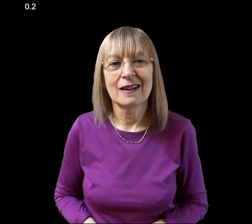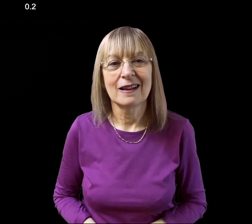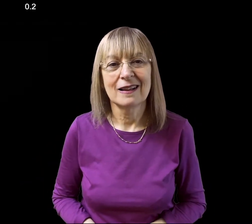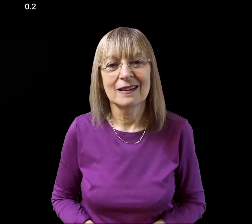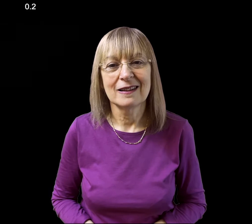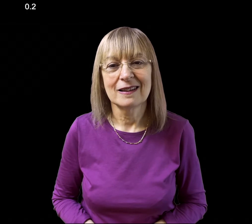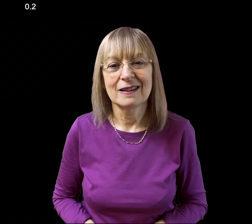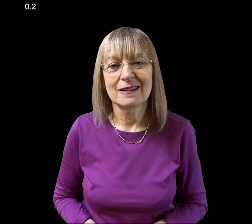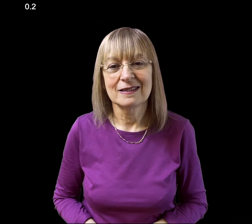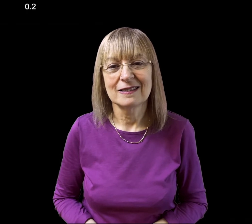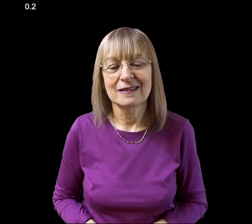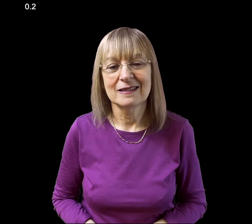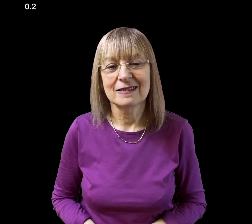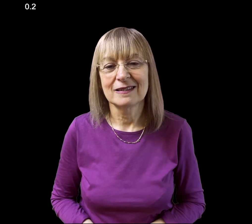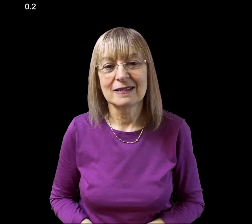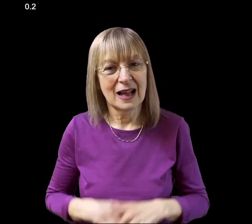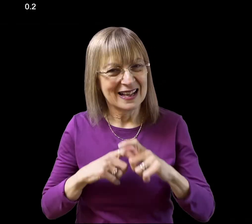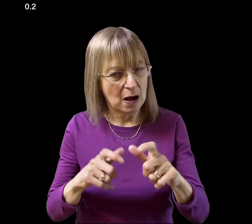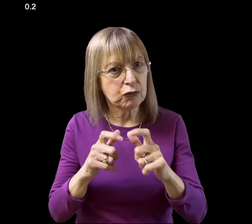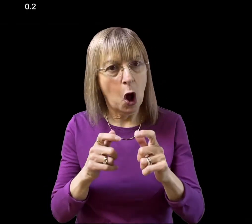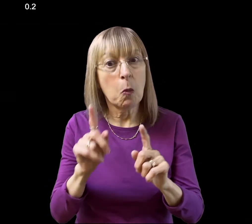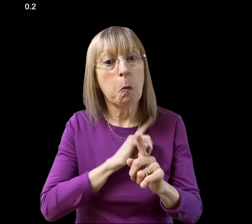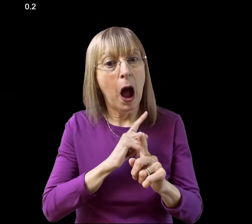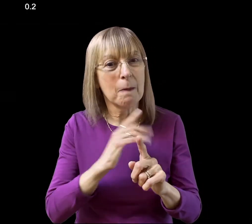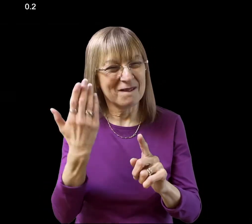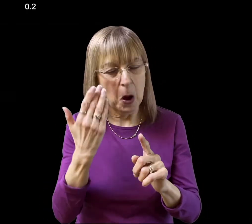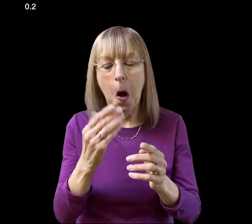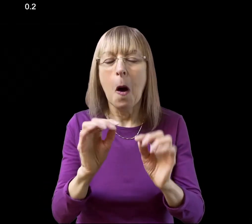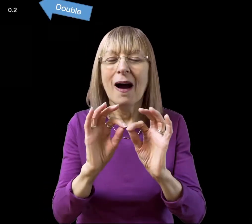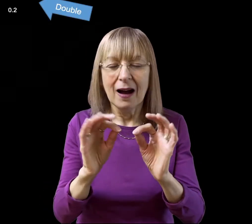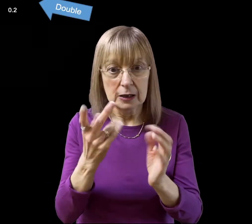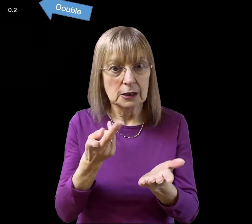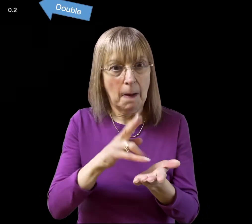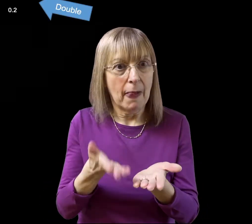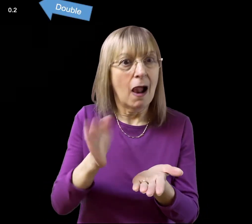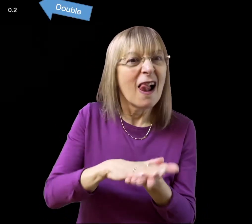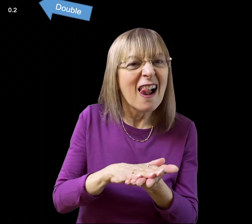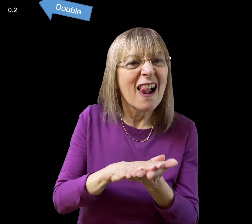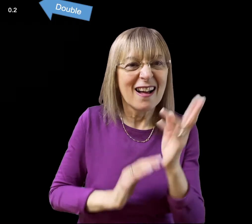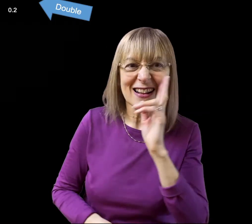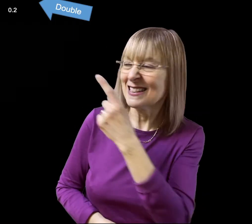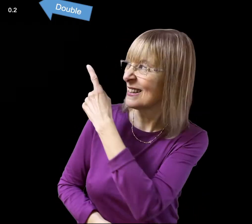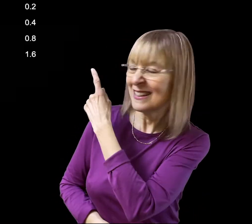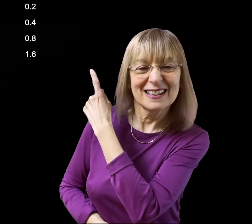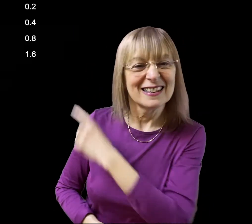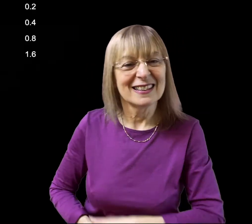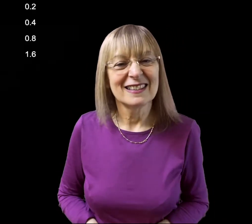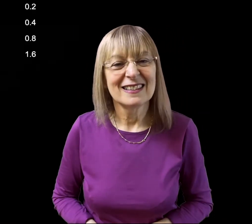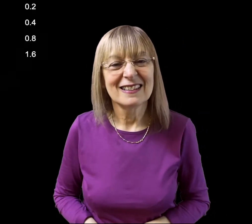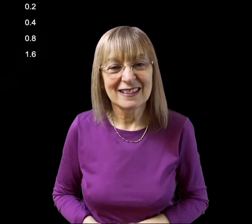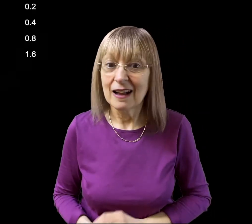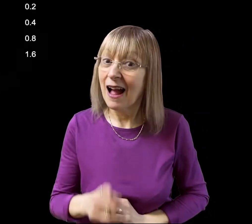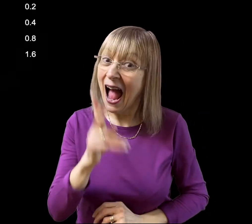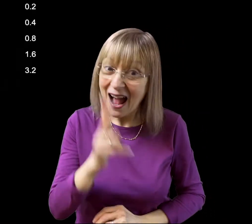you halve the width but keep the length the same, but crucially the thickness doubles, and then you halve the other way again. Every time